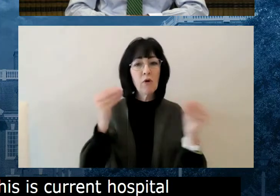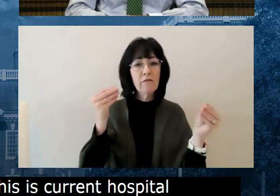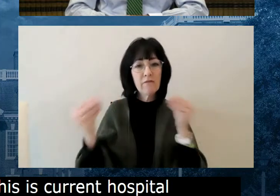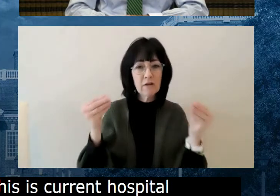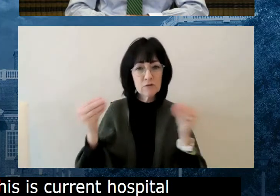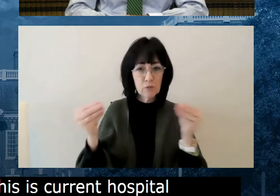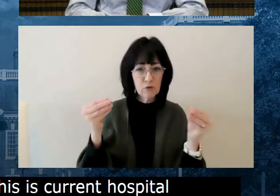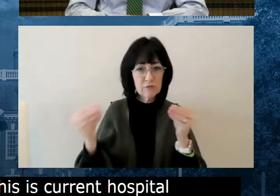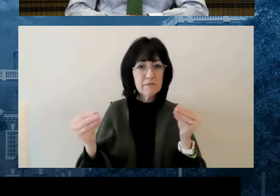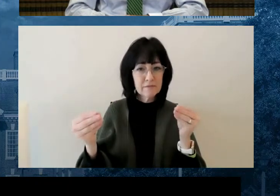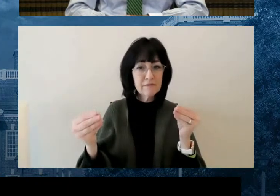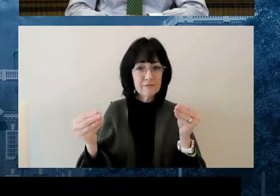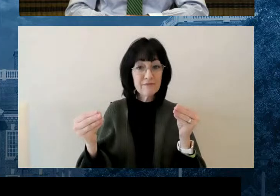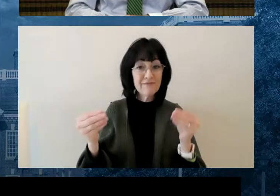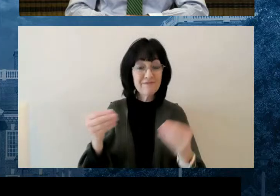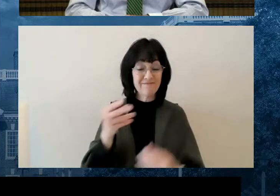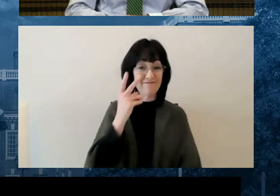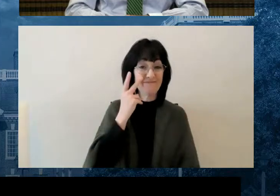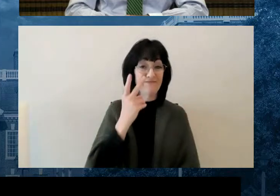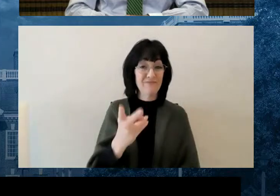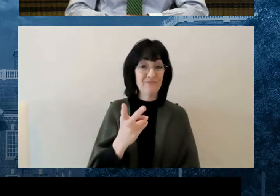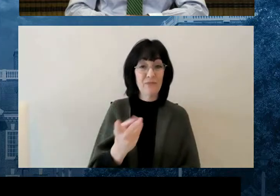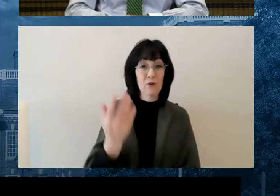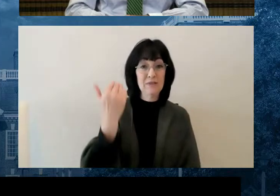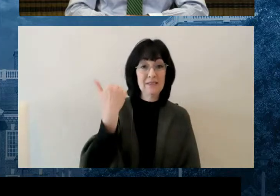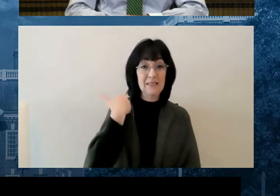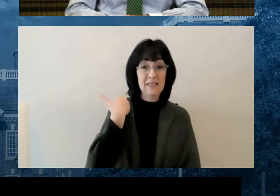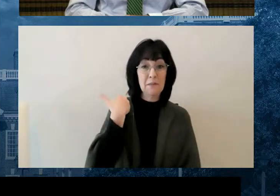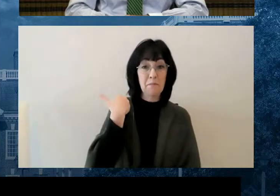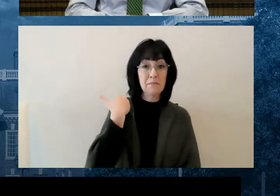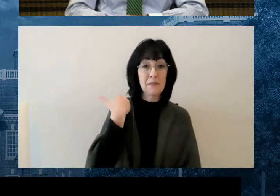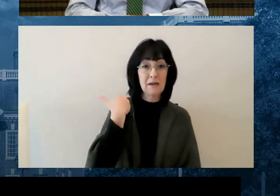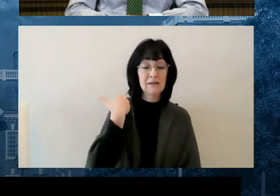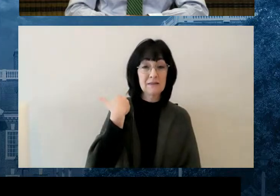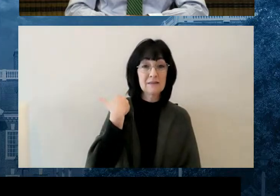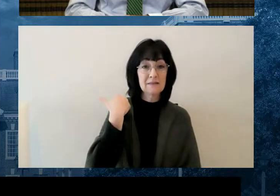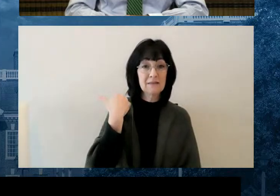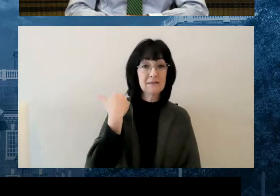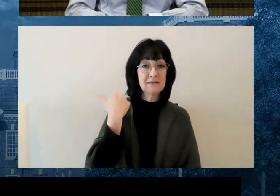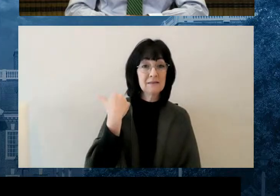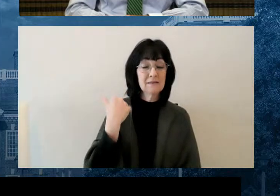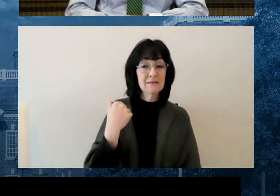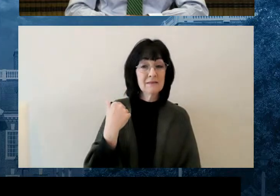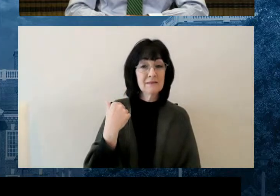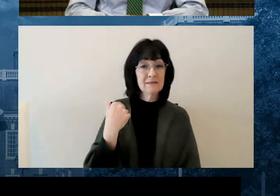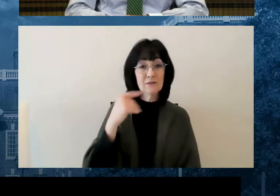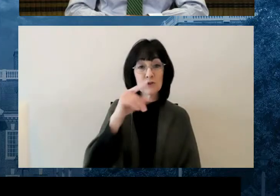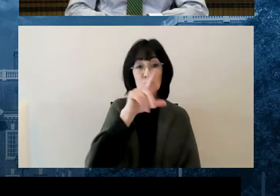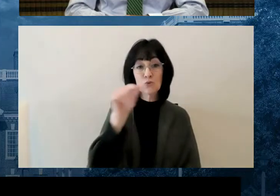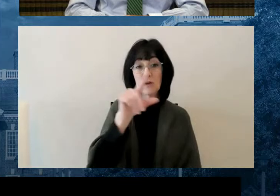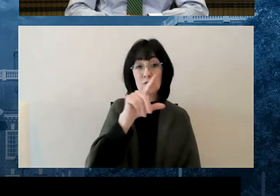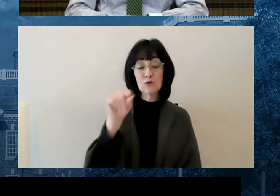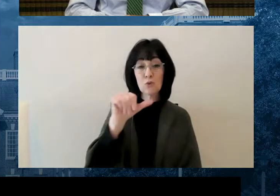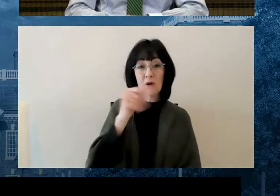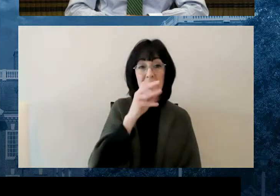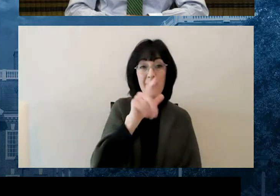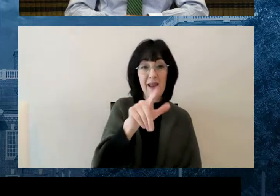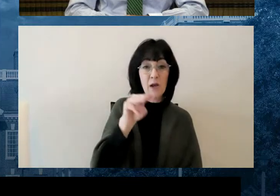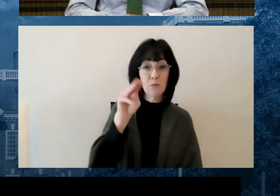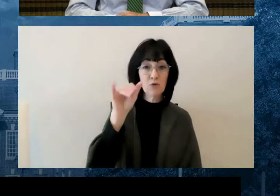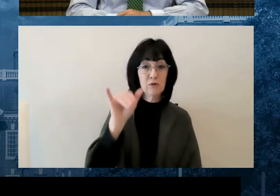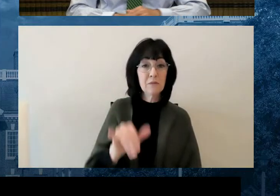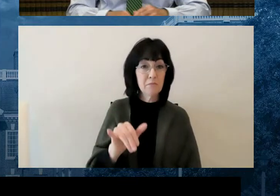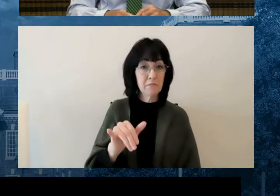peak that we hit back in late April, May of 2020, where we hit a peak